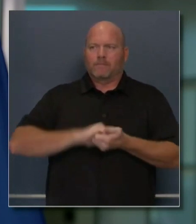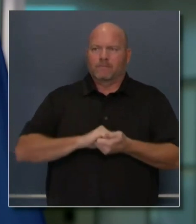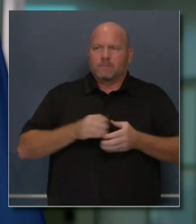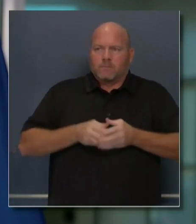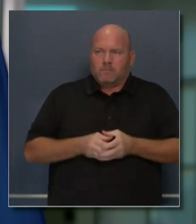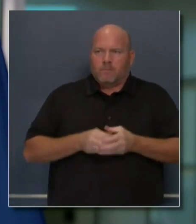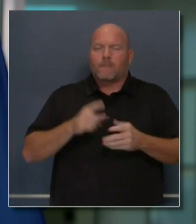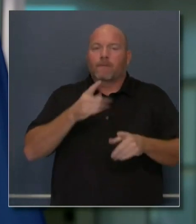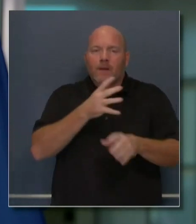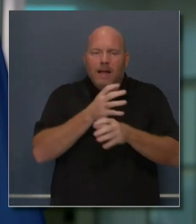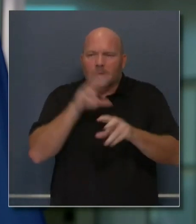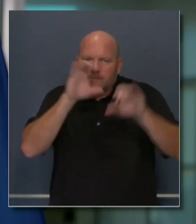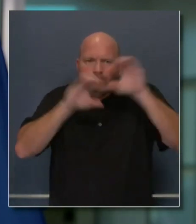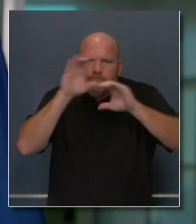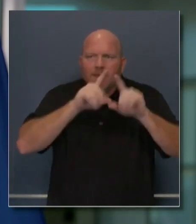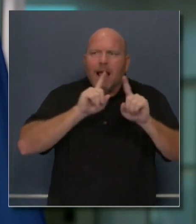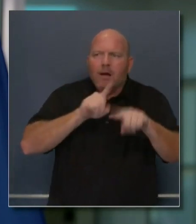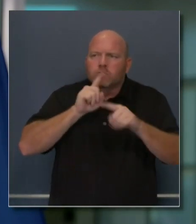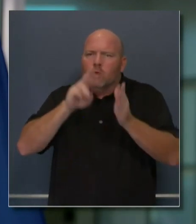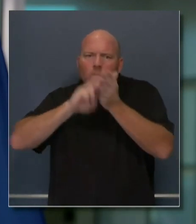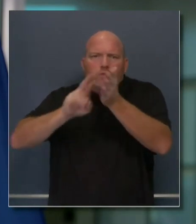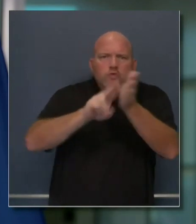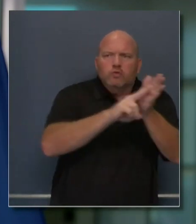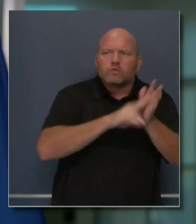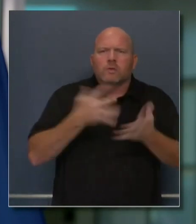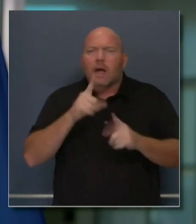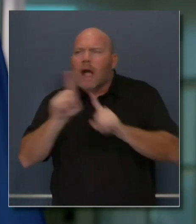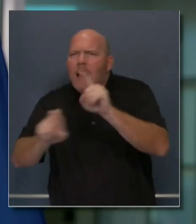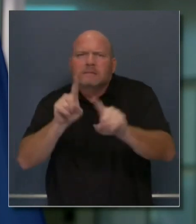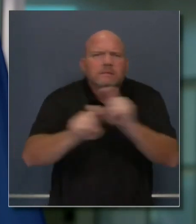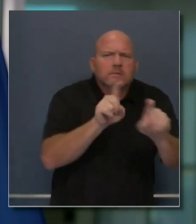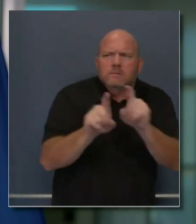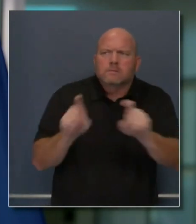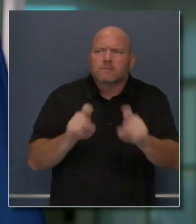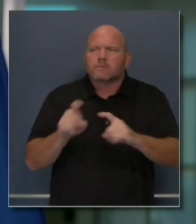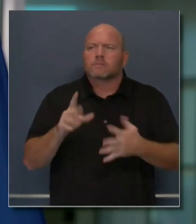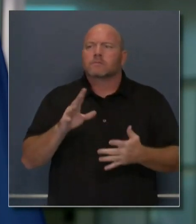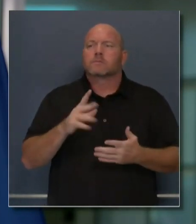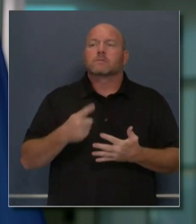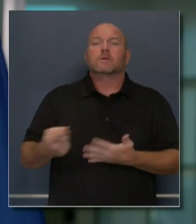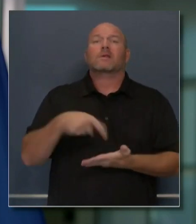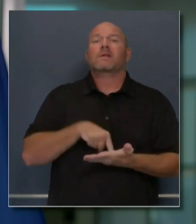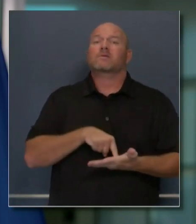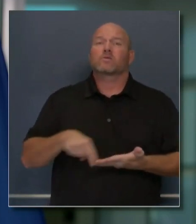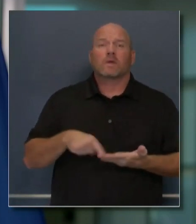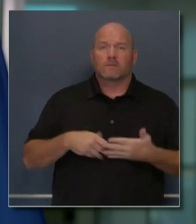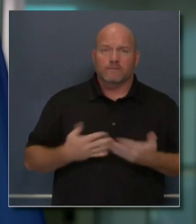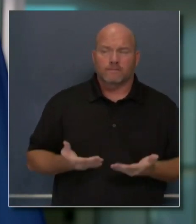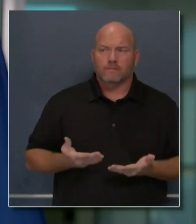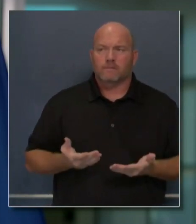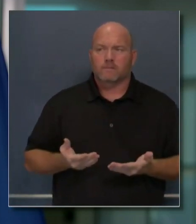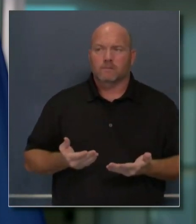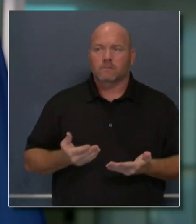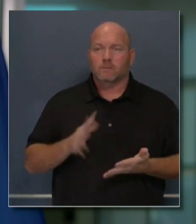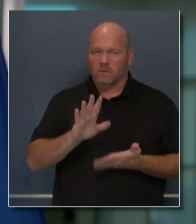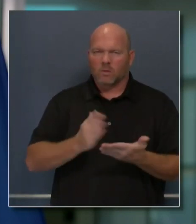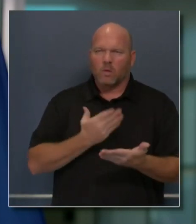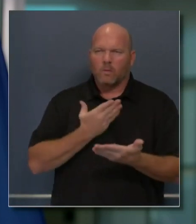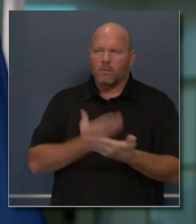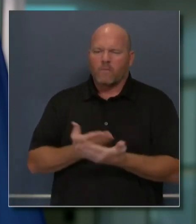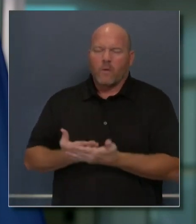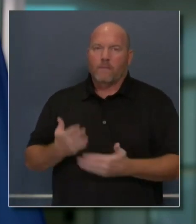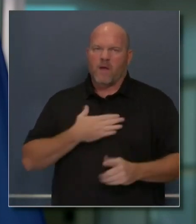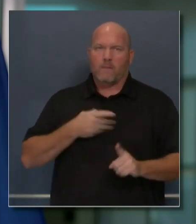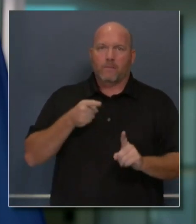answer to that question, but asking those same questions. And so this week, as a proof point of that,